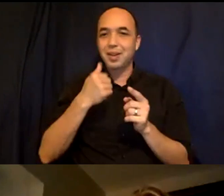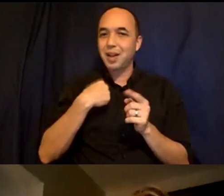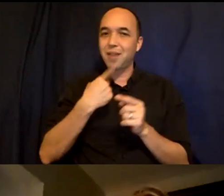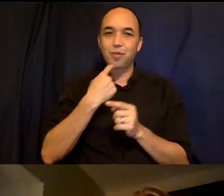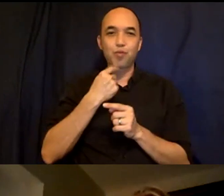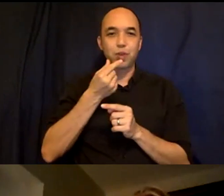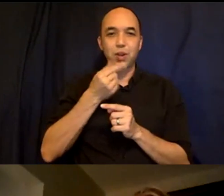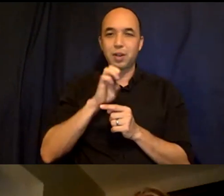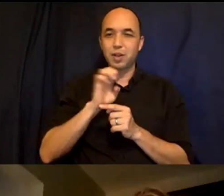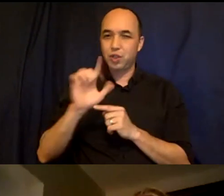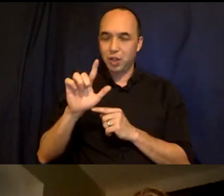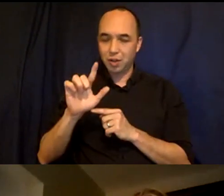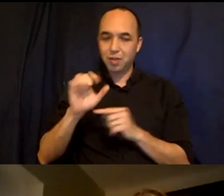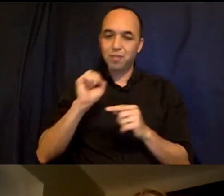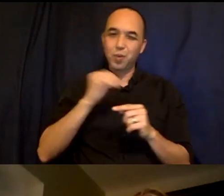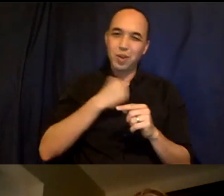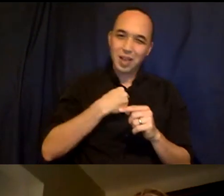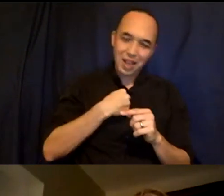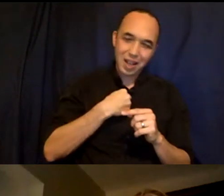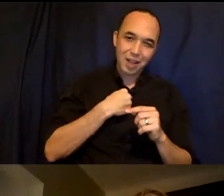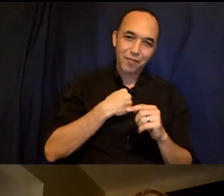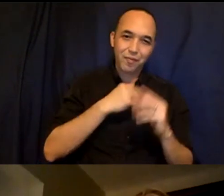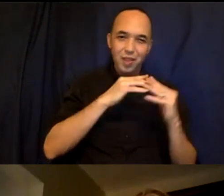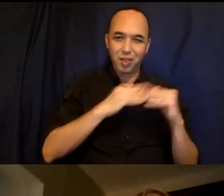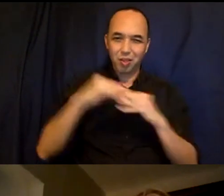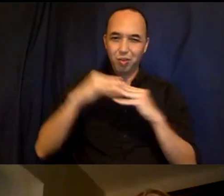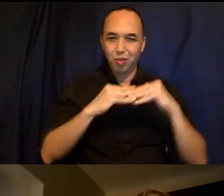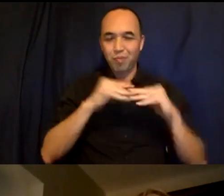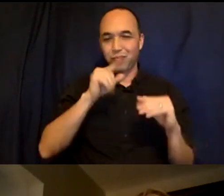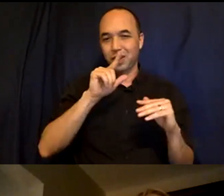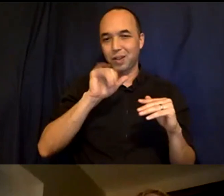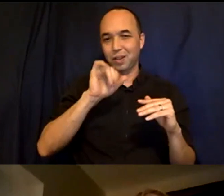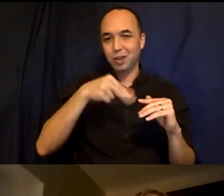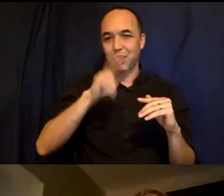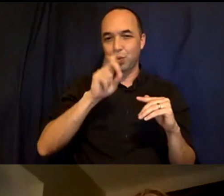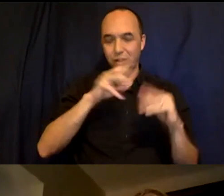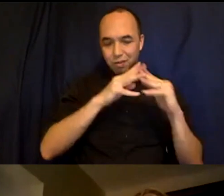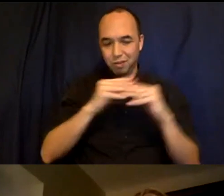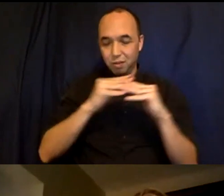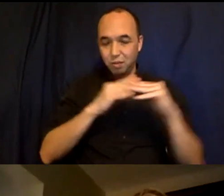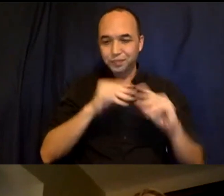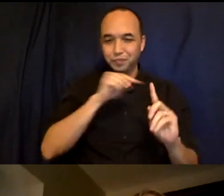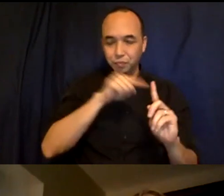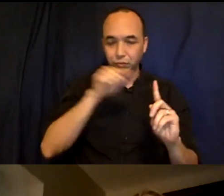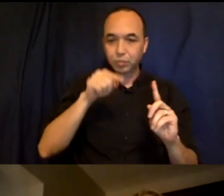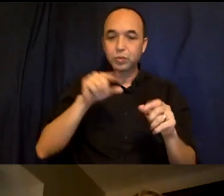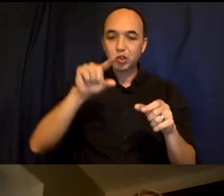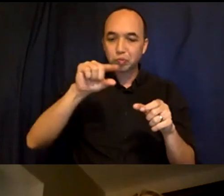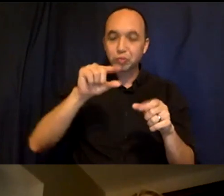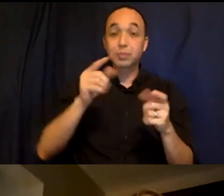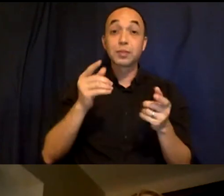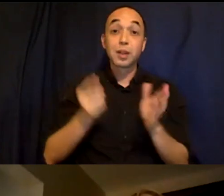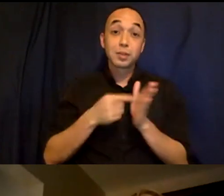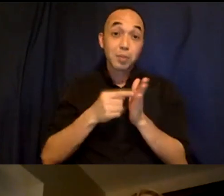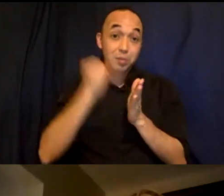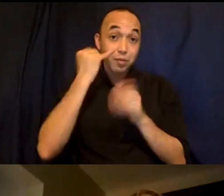I think it'll be okay in the jam. Sometimes if you're using food coloring on doughs